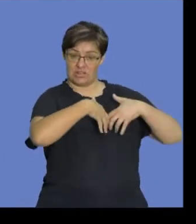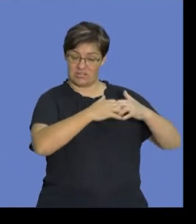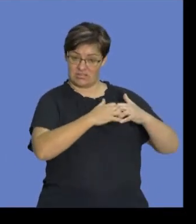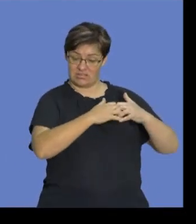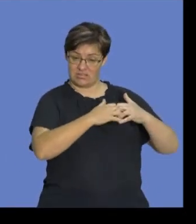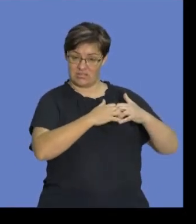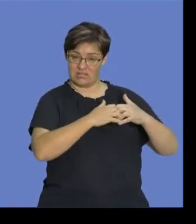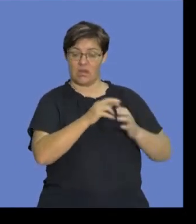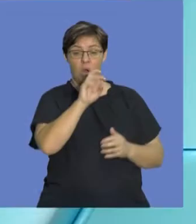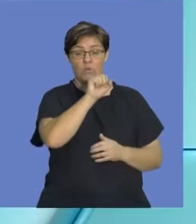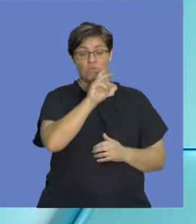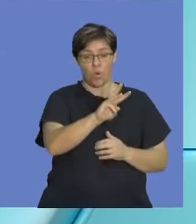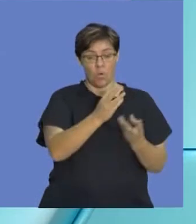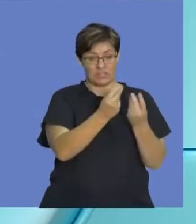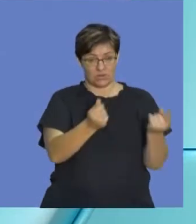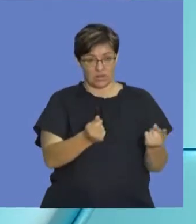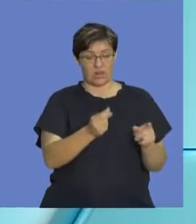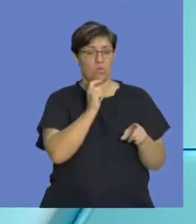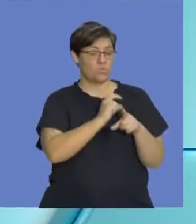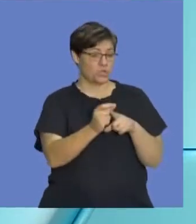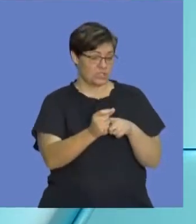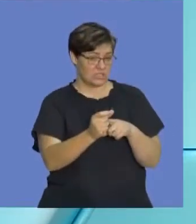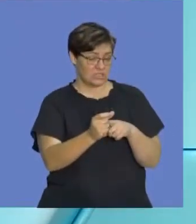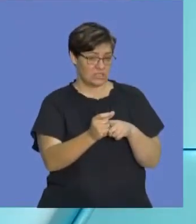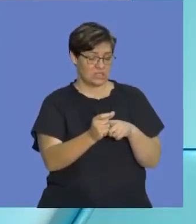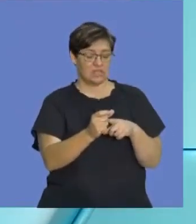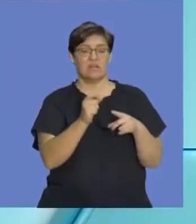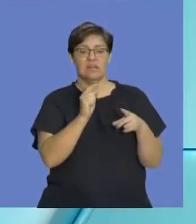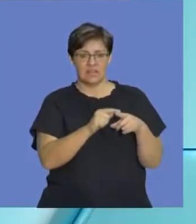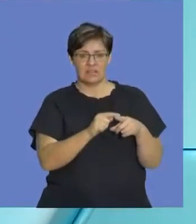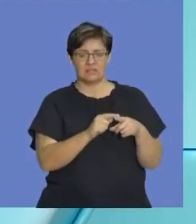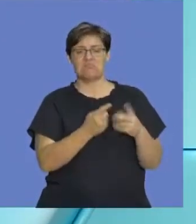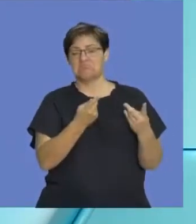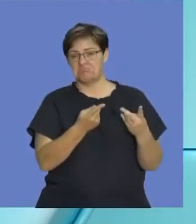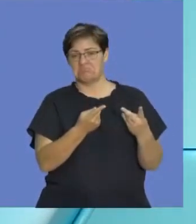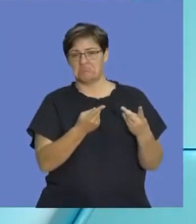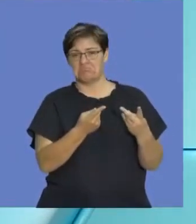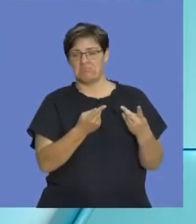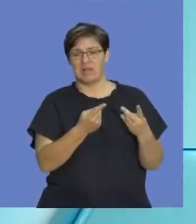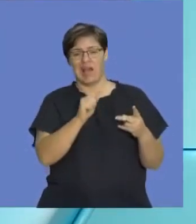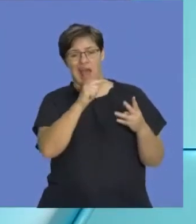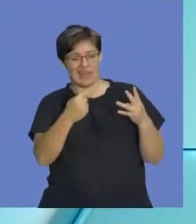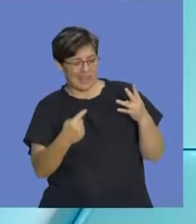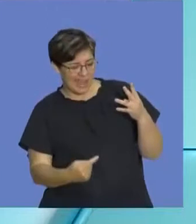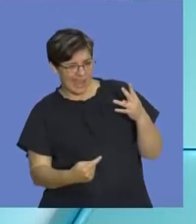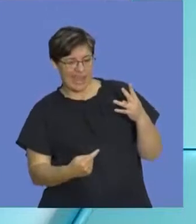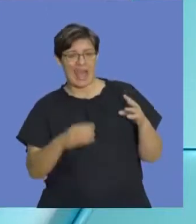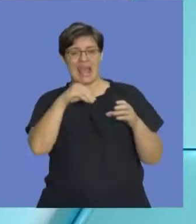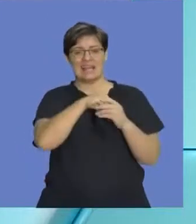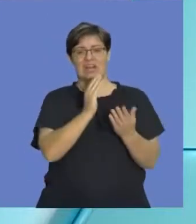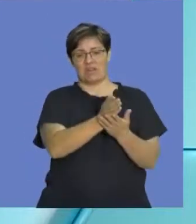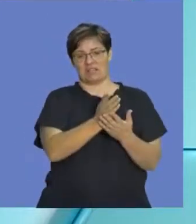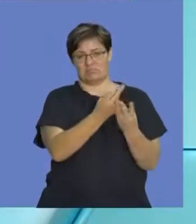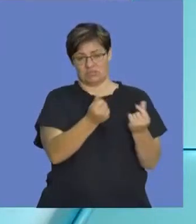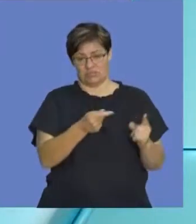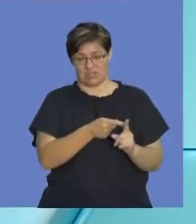furniture. Your raw material obviously is your wood, and obviously, like I've alluded to, the other indirect